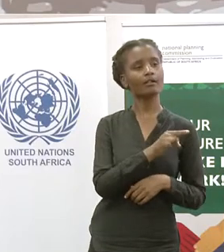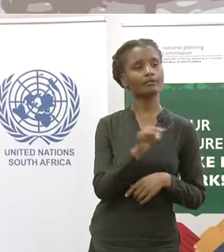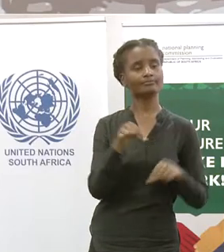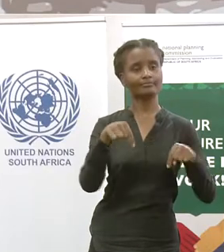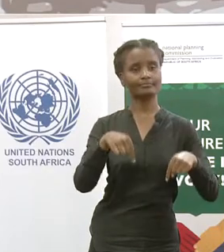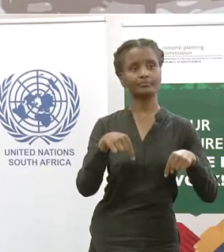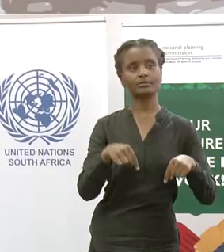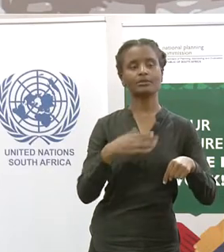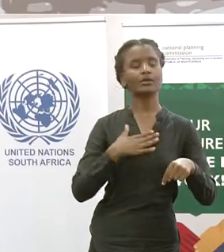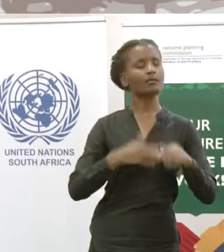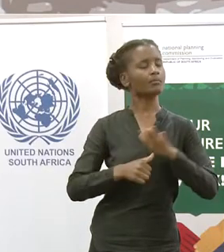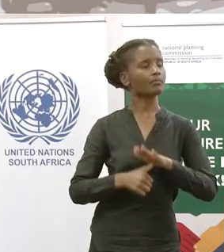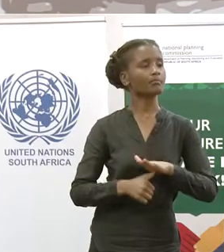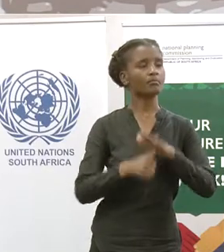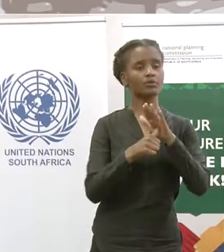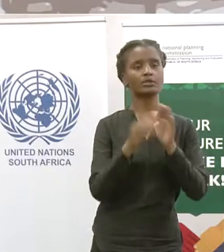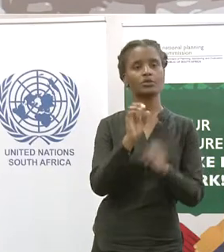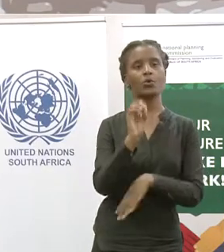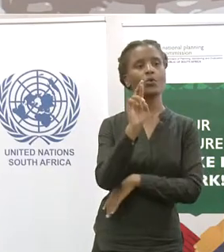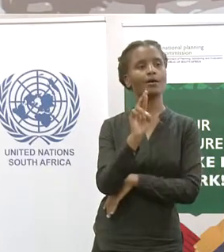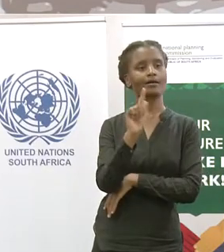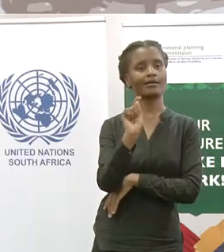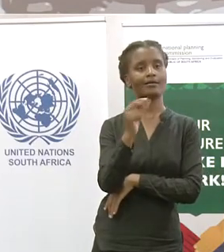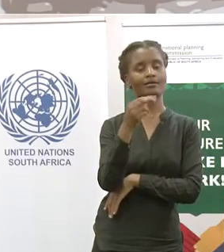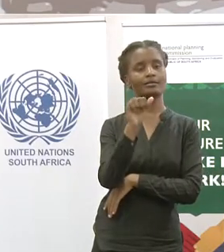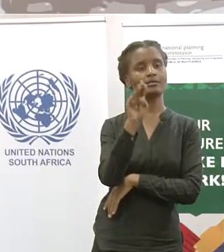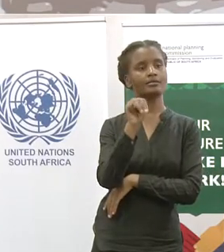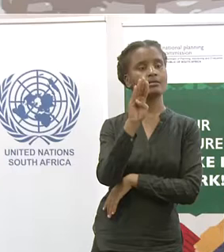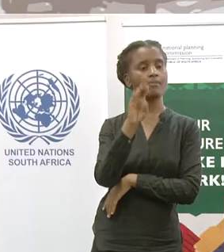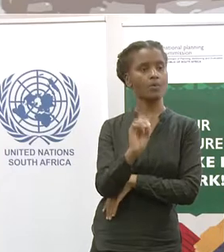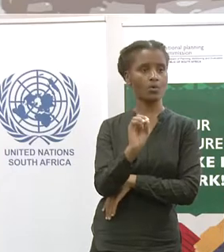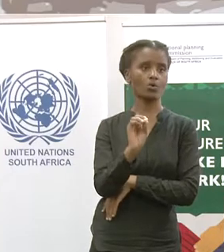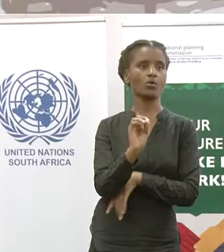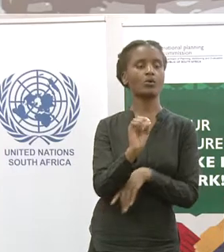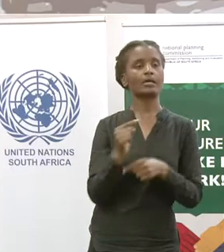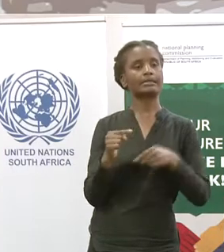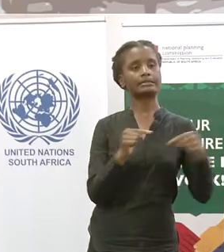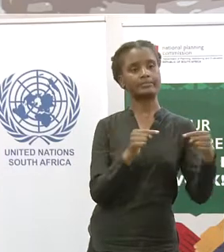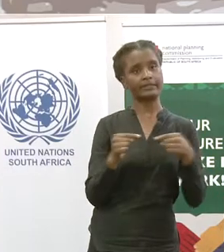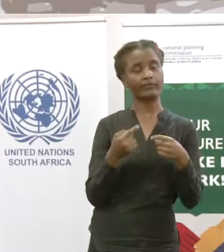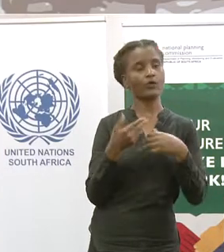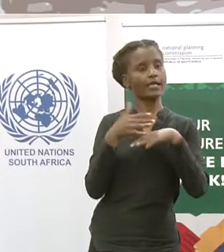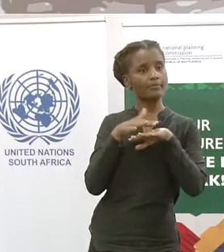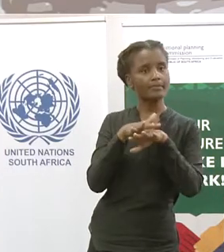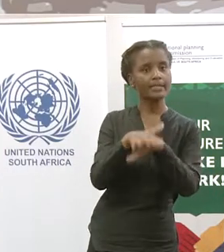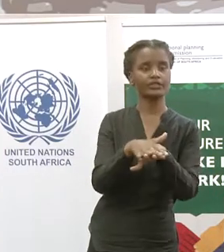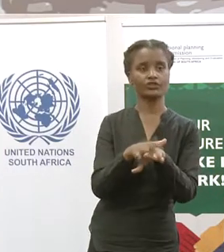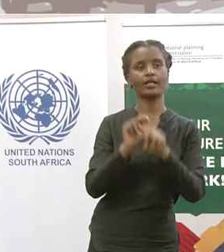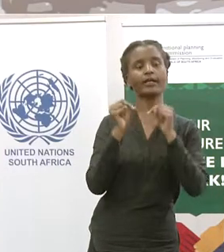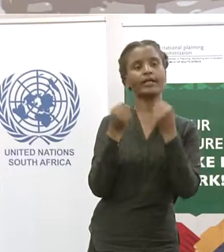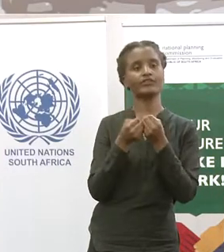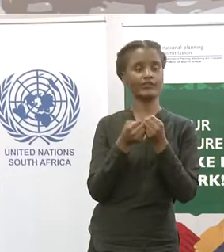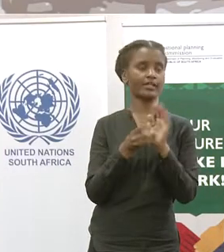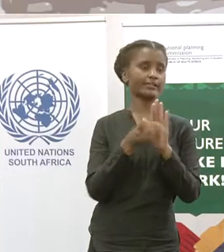the prestigious OR Tambo debate series on the implementation of the National Development Plan